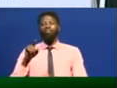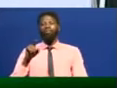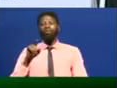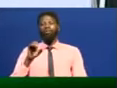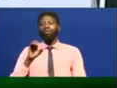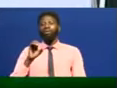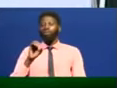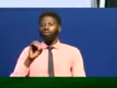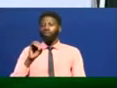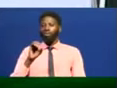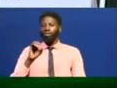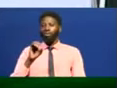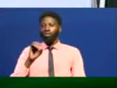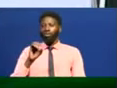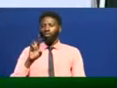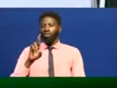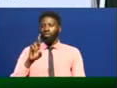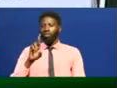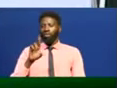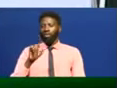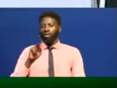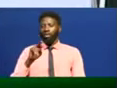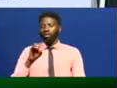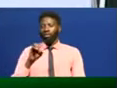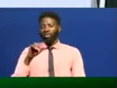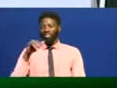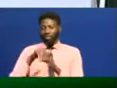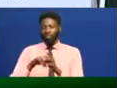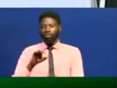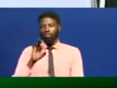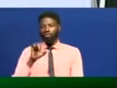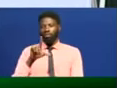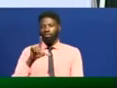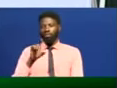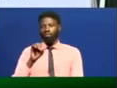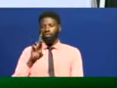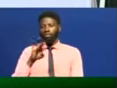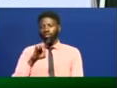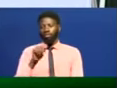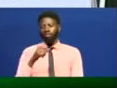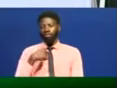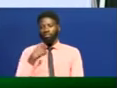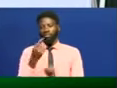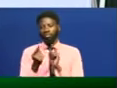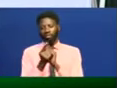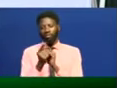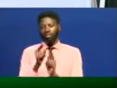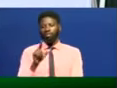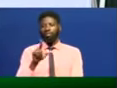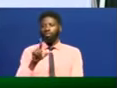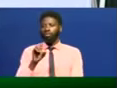Orlando, Florida, to meet 17-year-old Louis Ingavi,